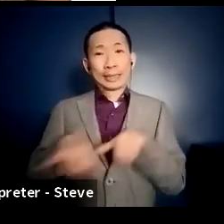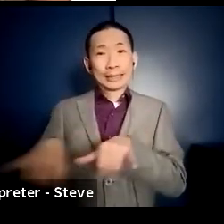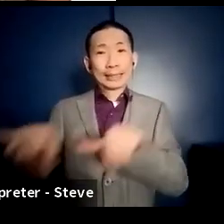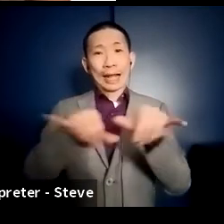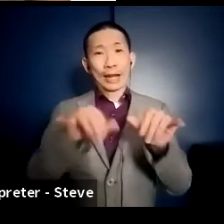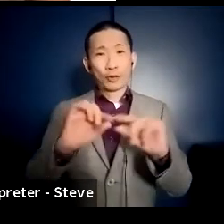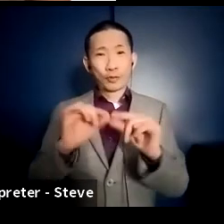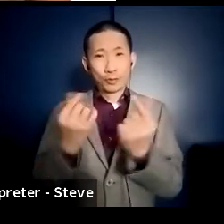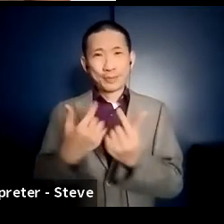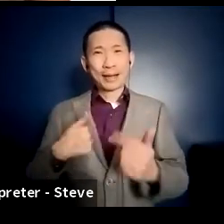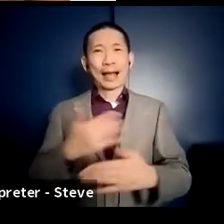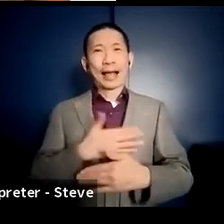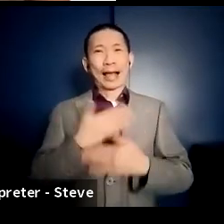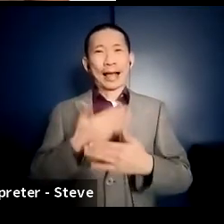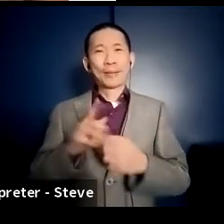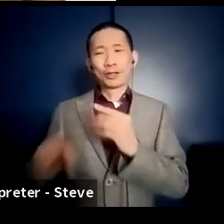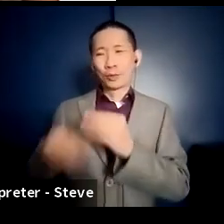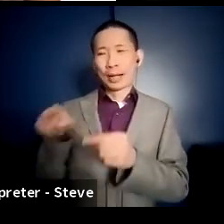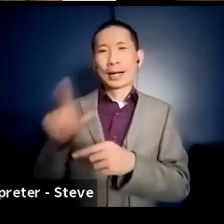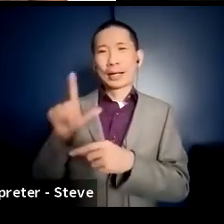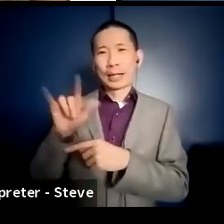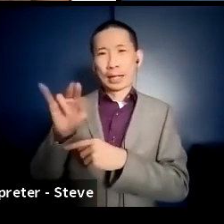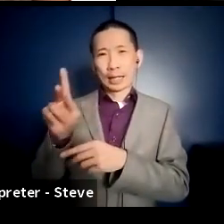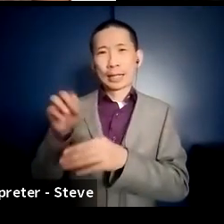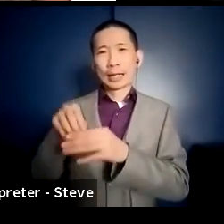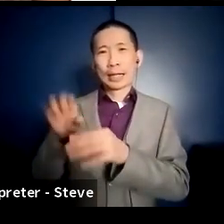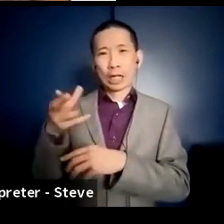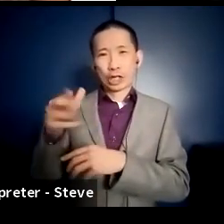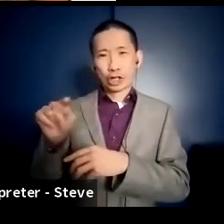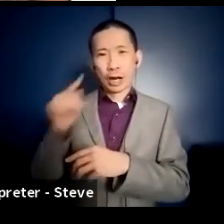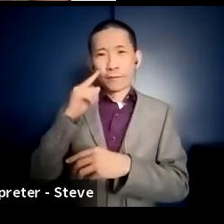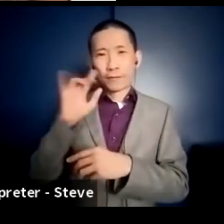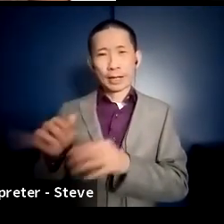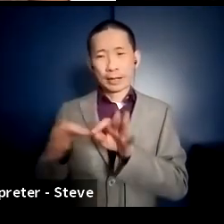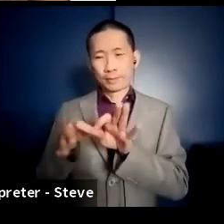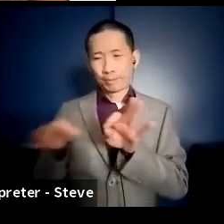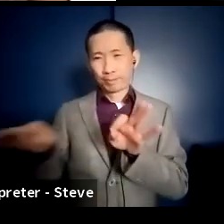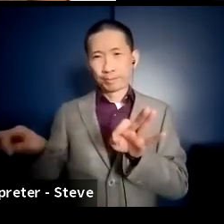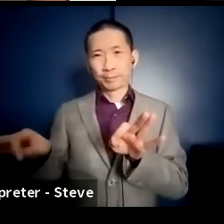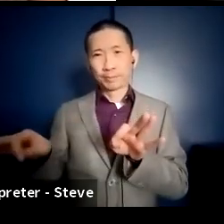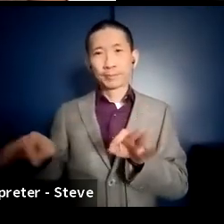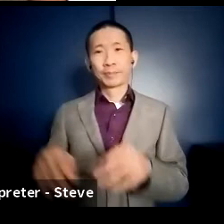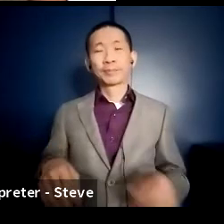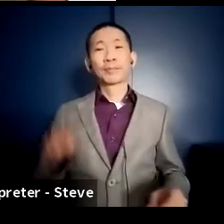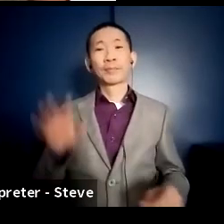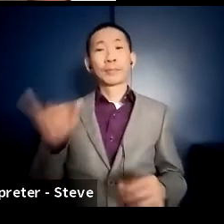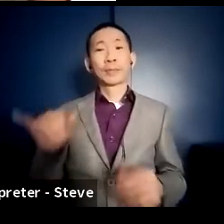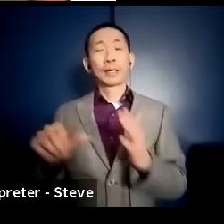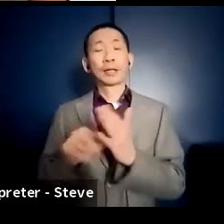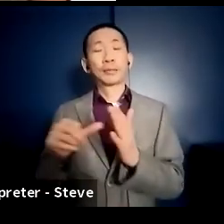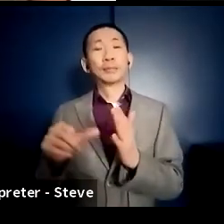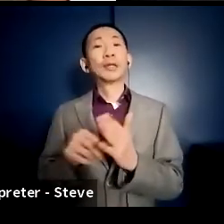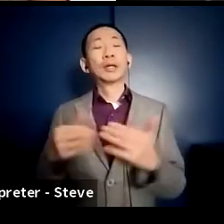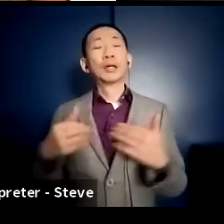to drop a little link in the chat for that. That particular page has a lot of